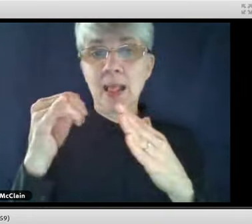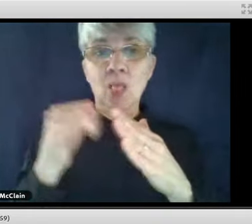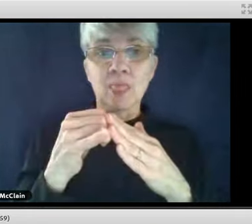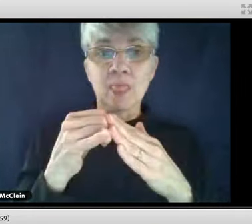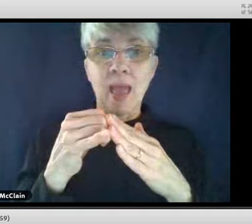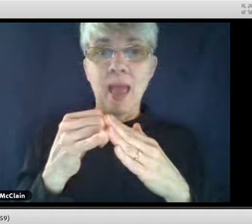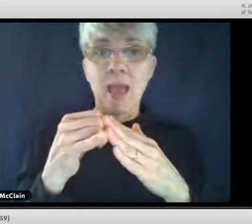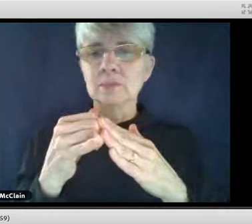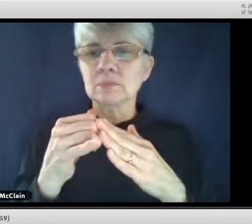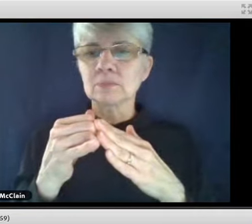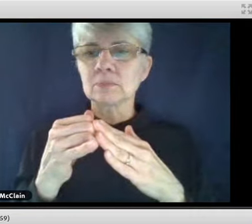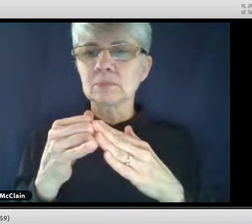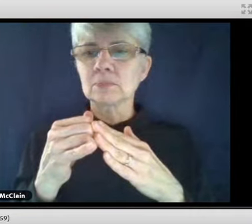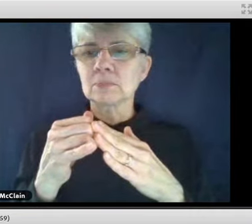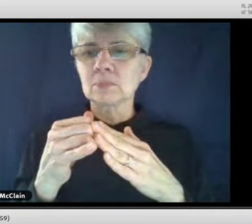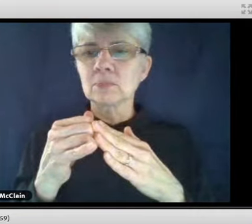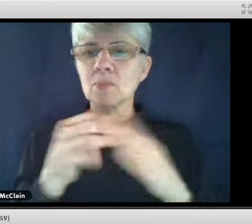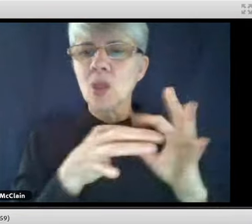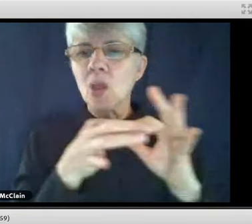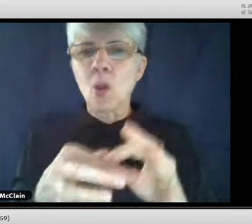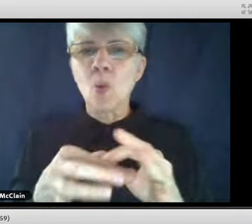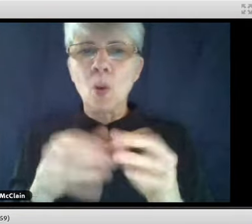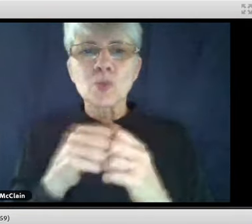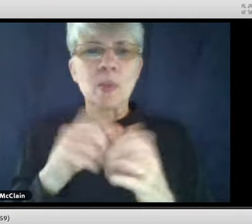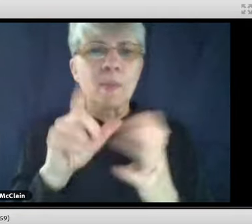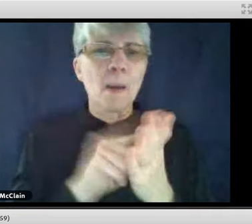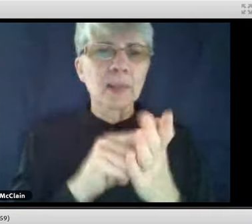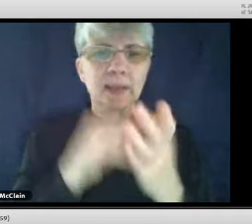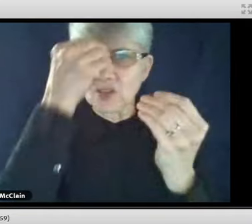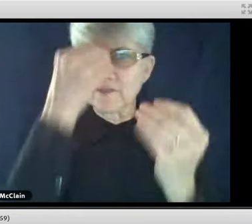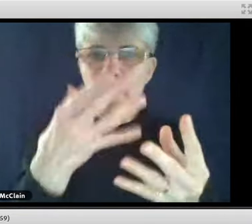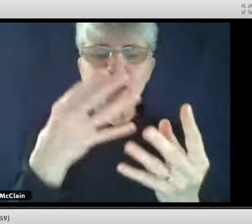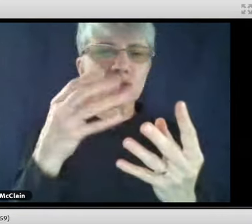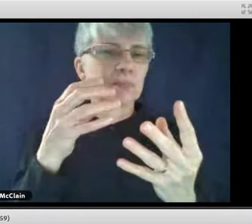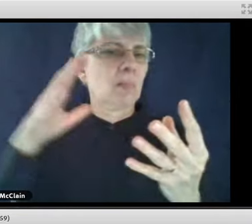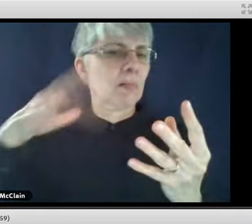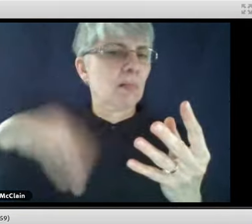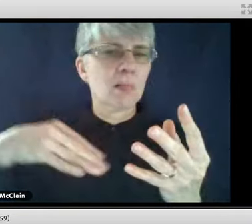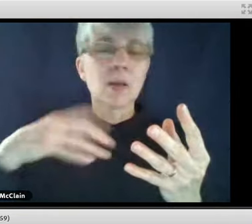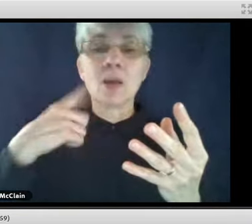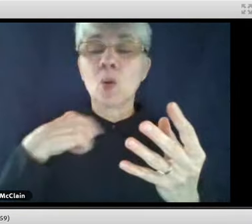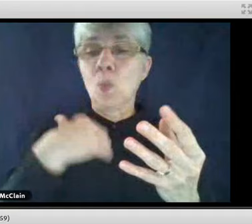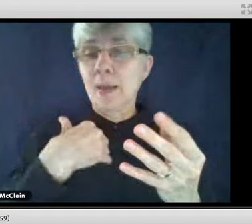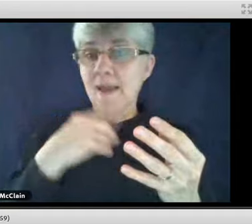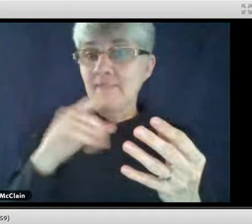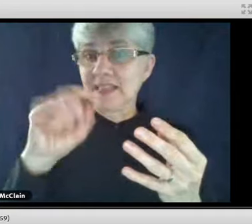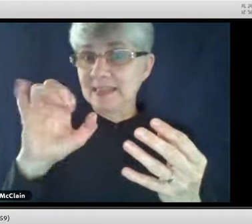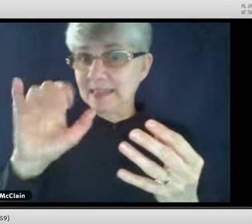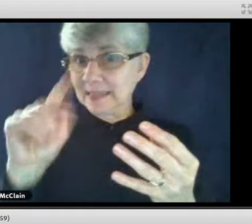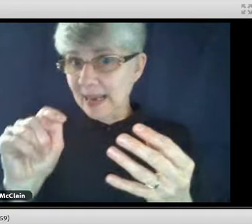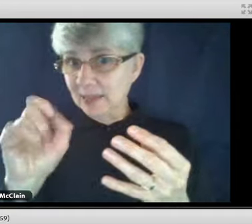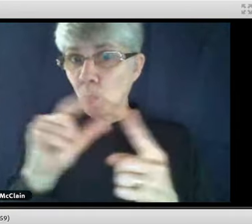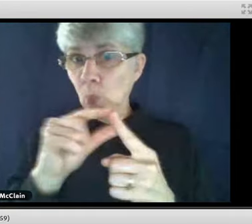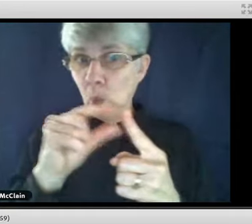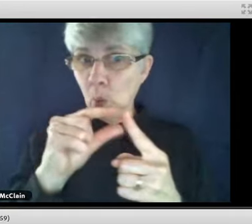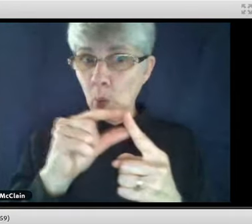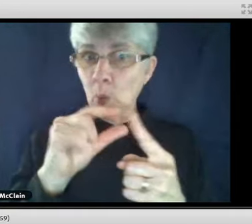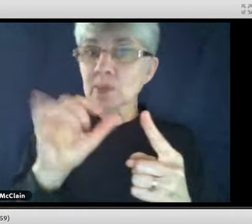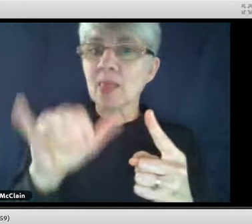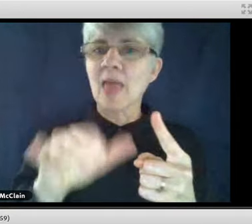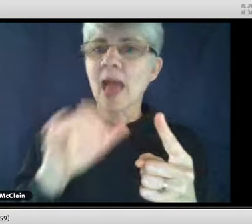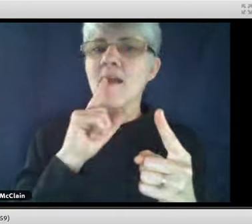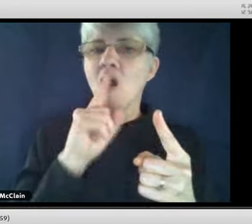quite yet. In terms of the publication information, it's text. So we can have text that